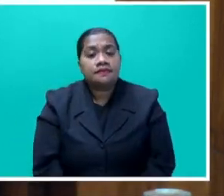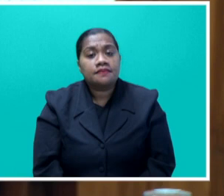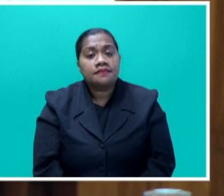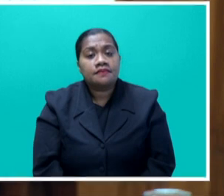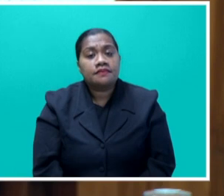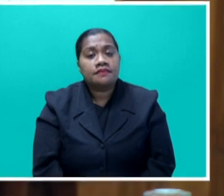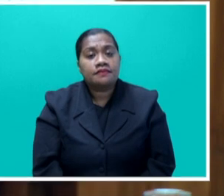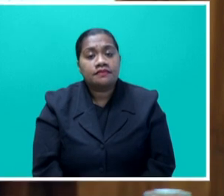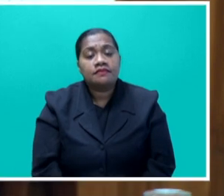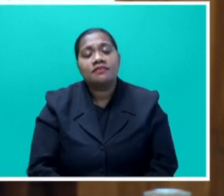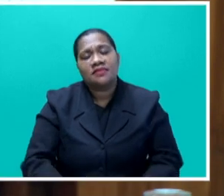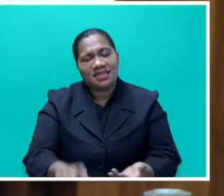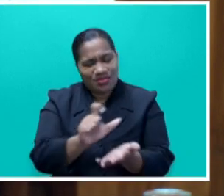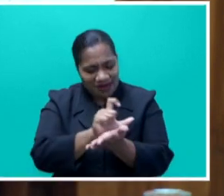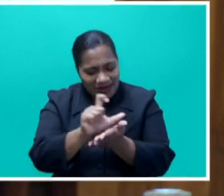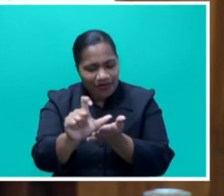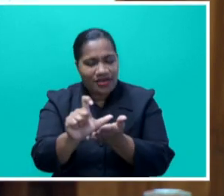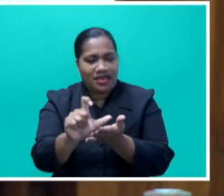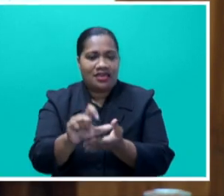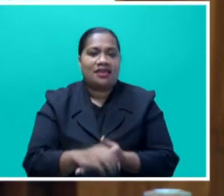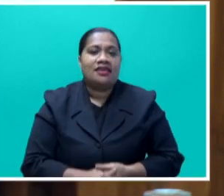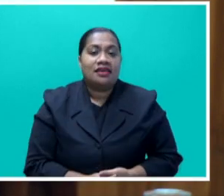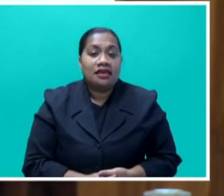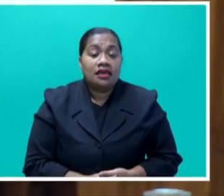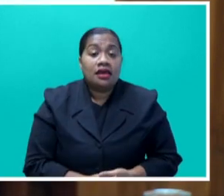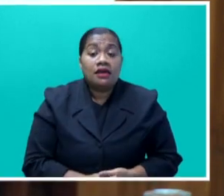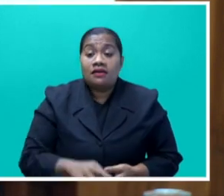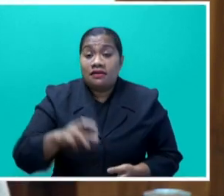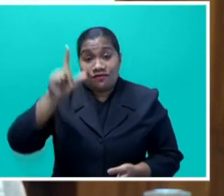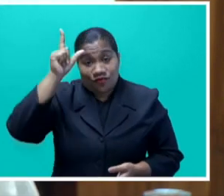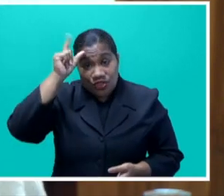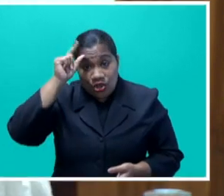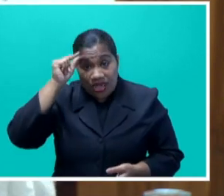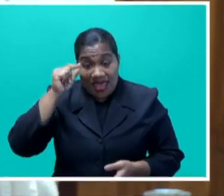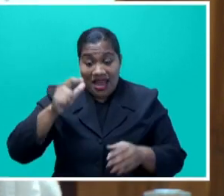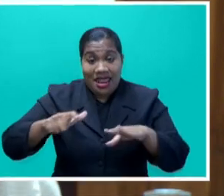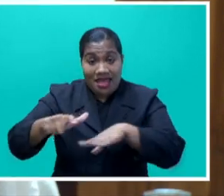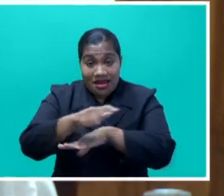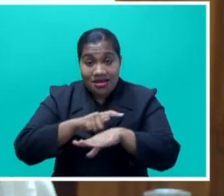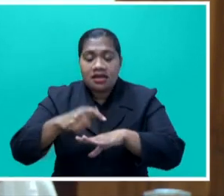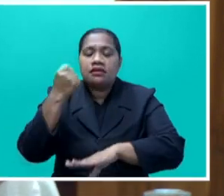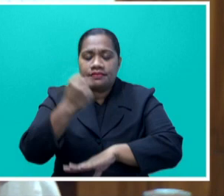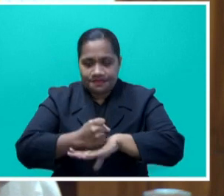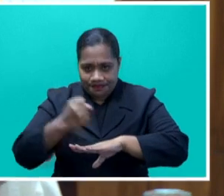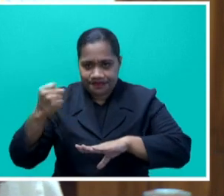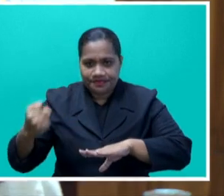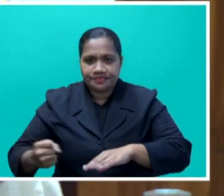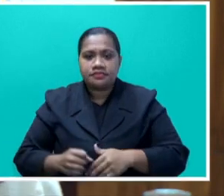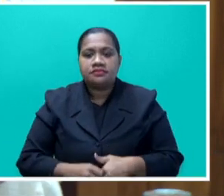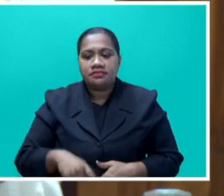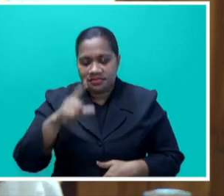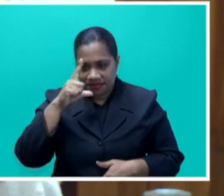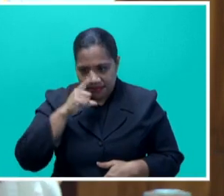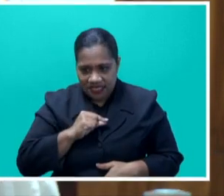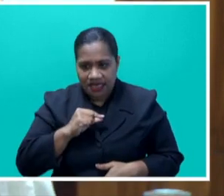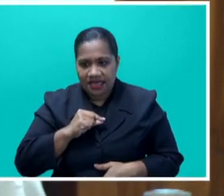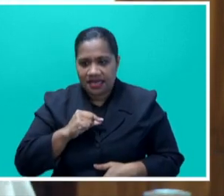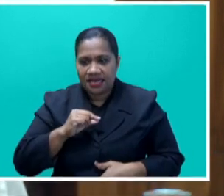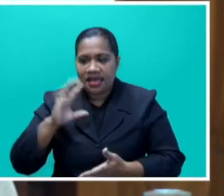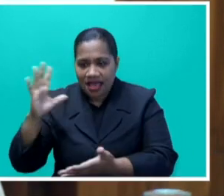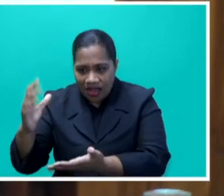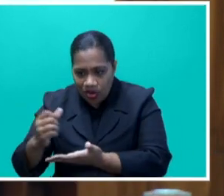Let me clarify once more that for Itoke land, government can acquire development leases only